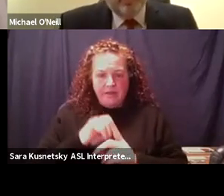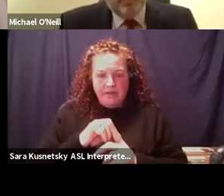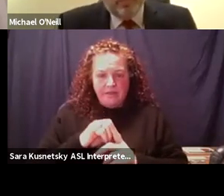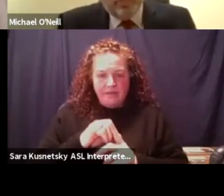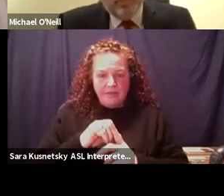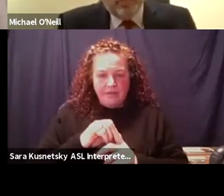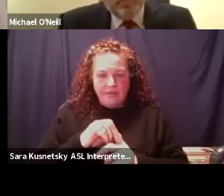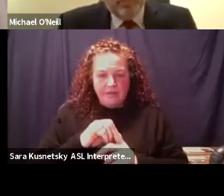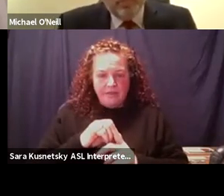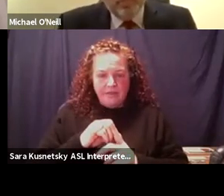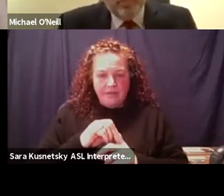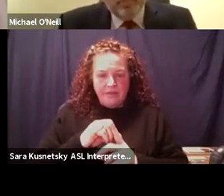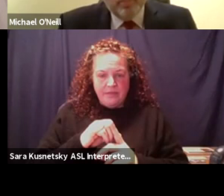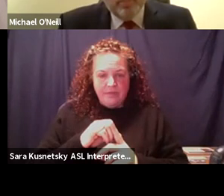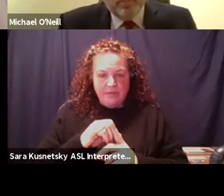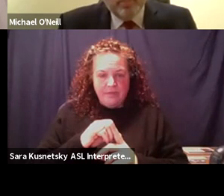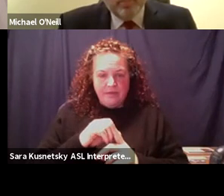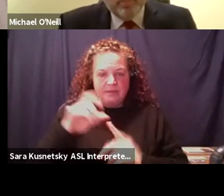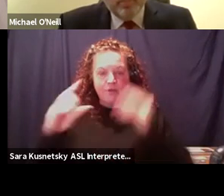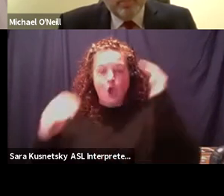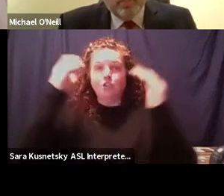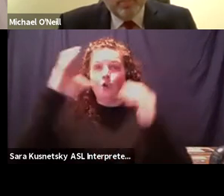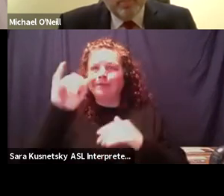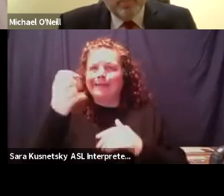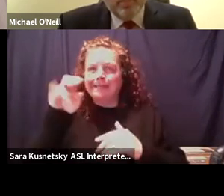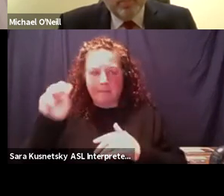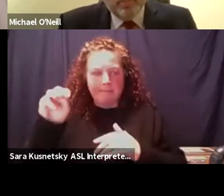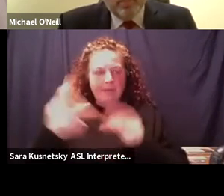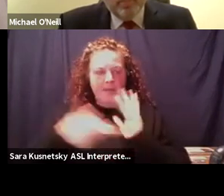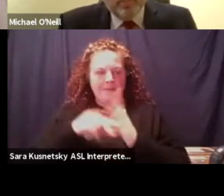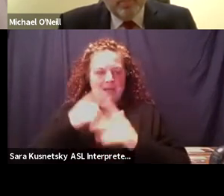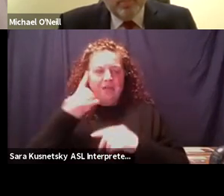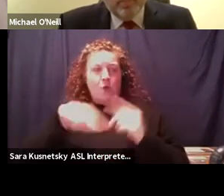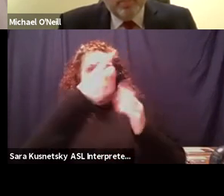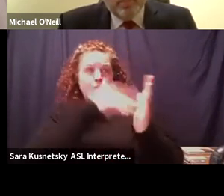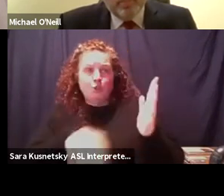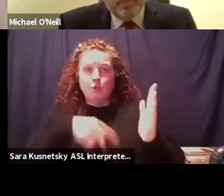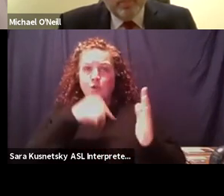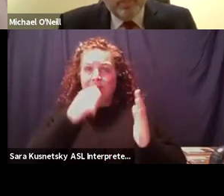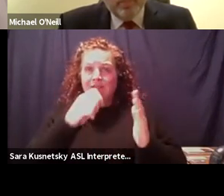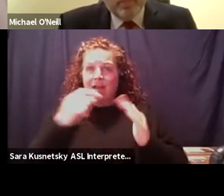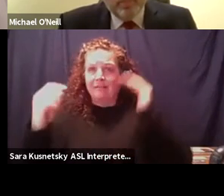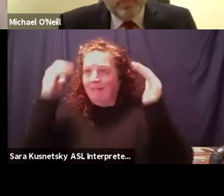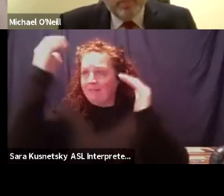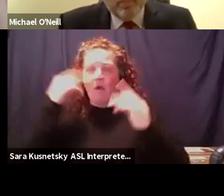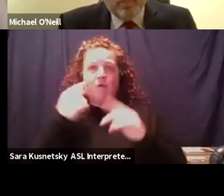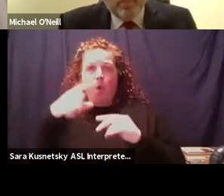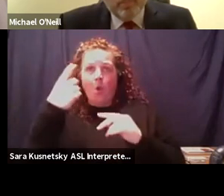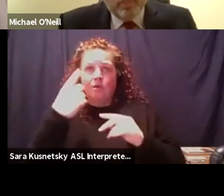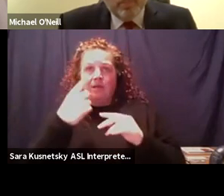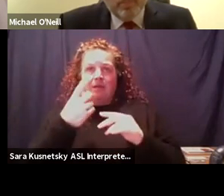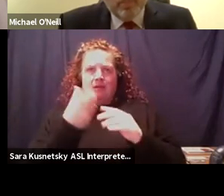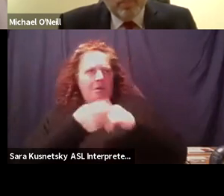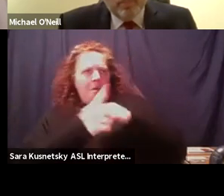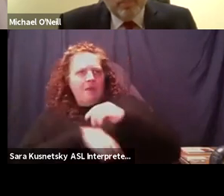only member that actually lives with the benefits and consequences of these decisions has zero say in their outcome. The student rep can disagree with others, provide a